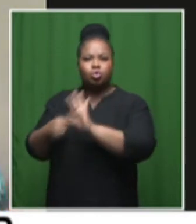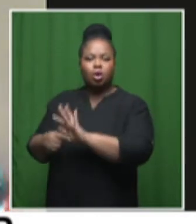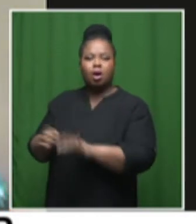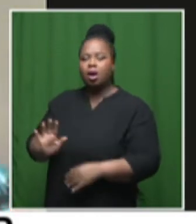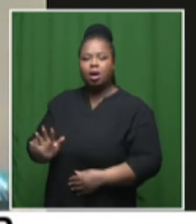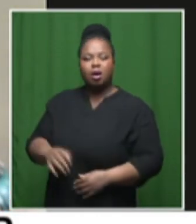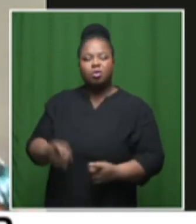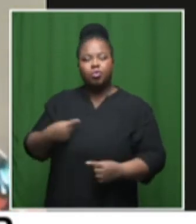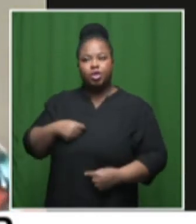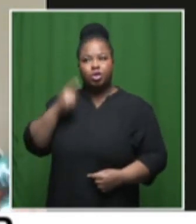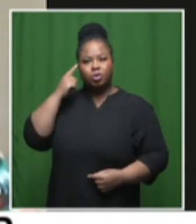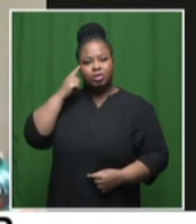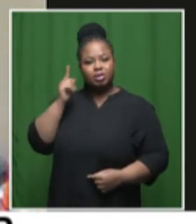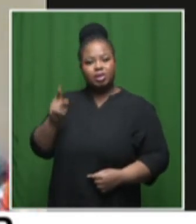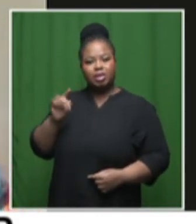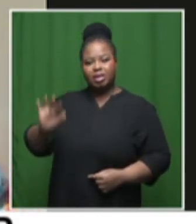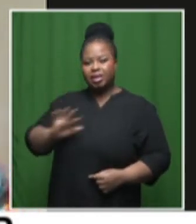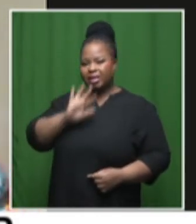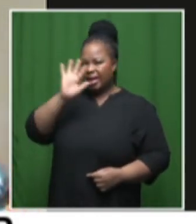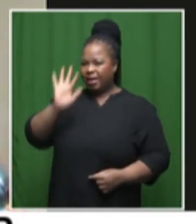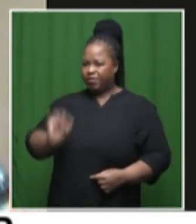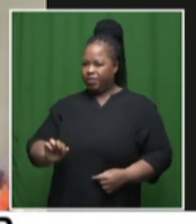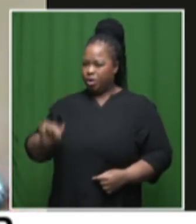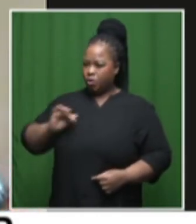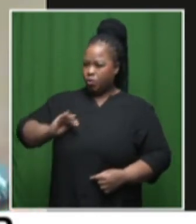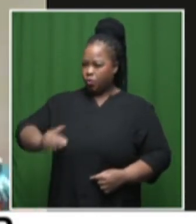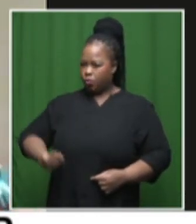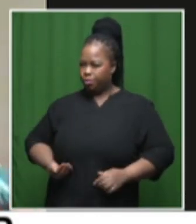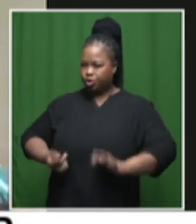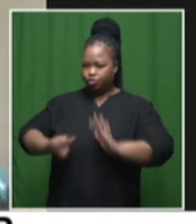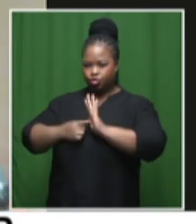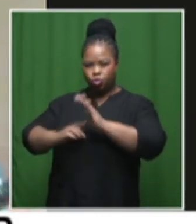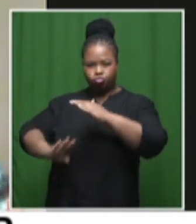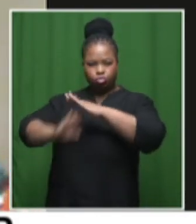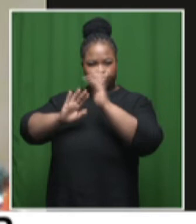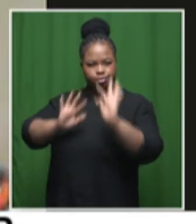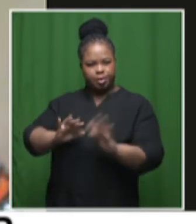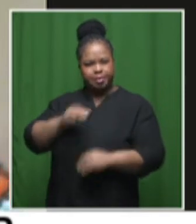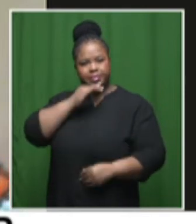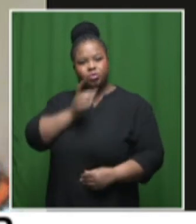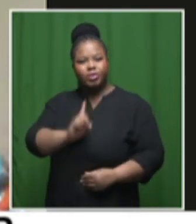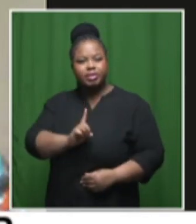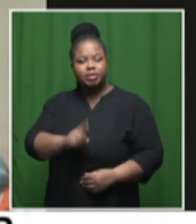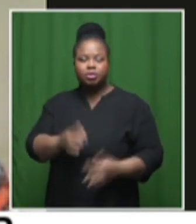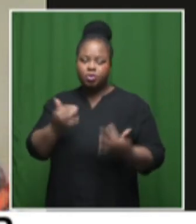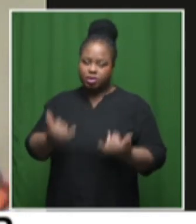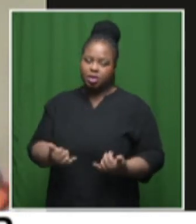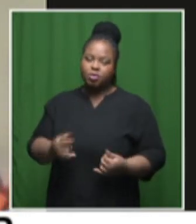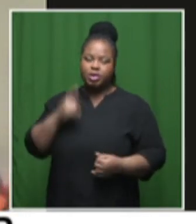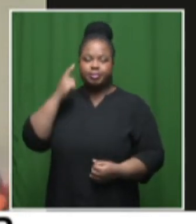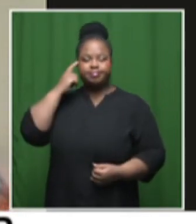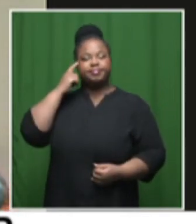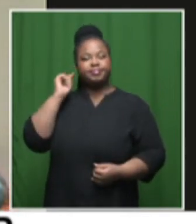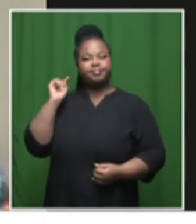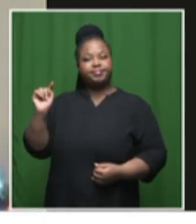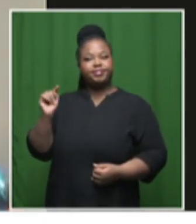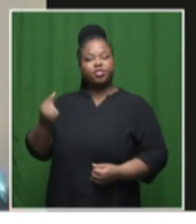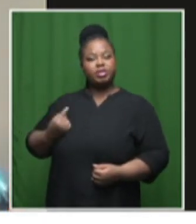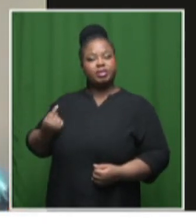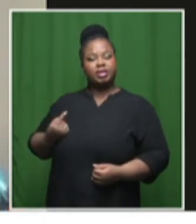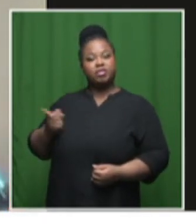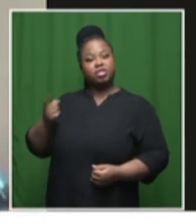when we hear the word African feminism, what does it mean to us? And so sure. Sam took it back for herself, and she